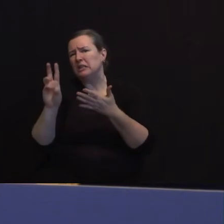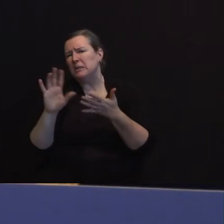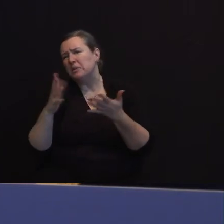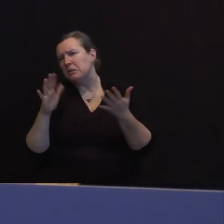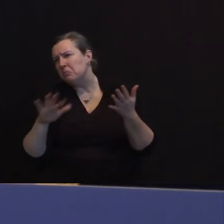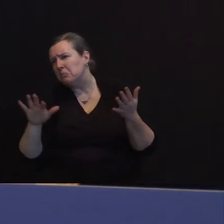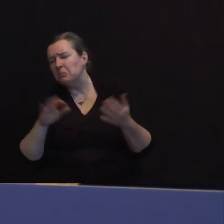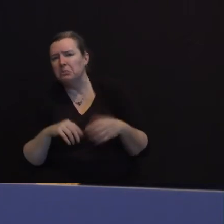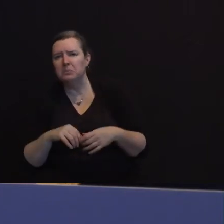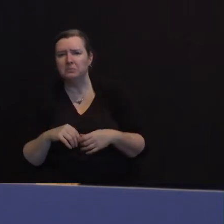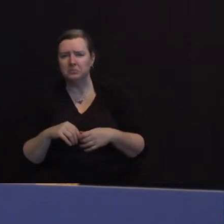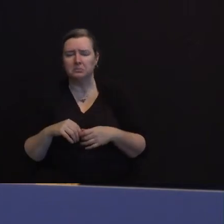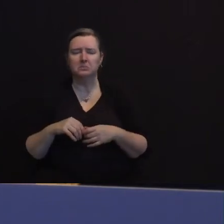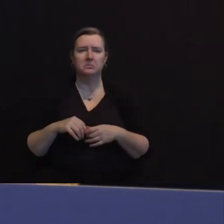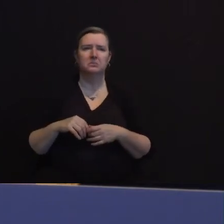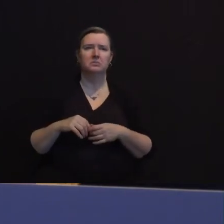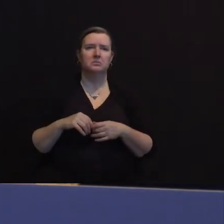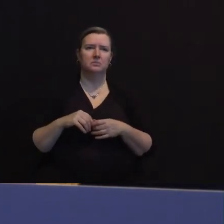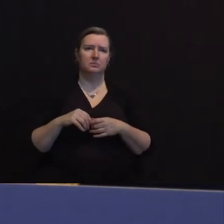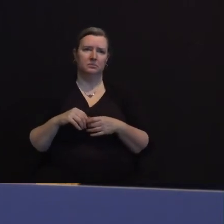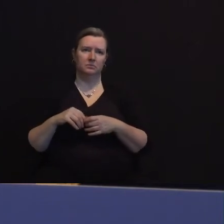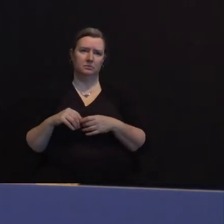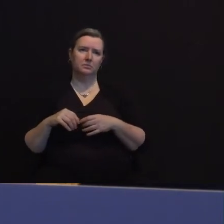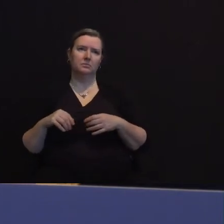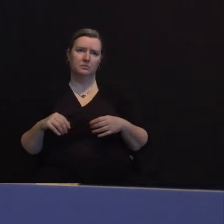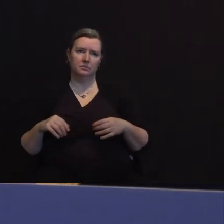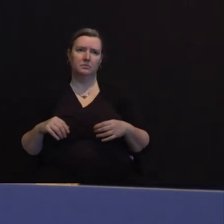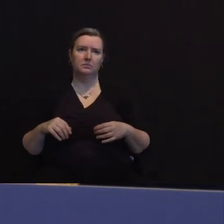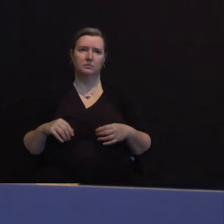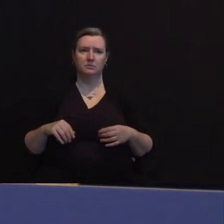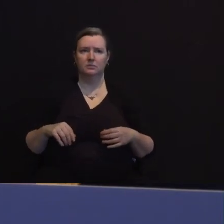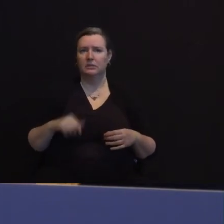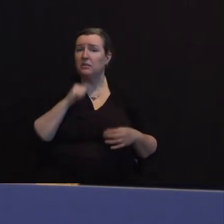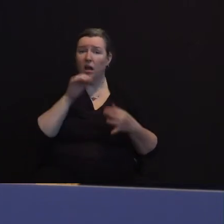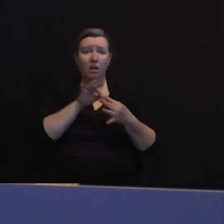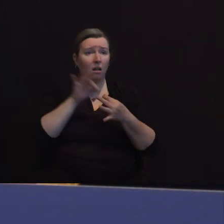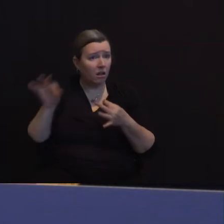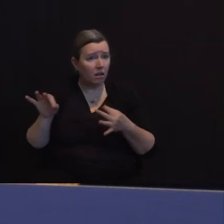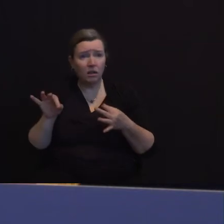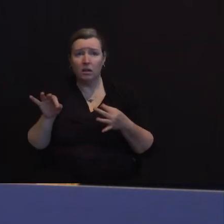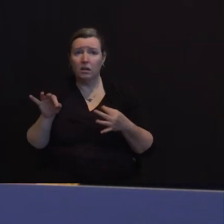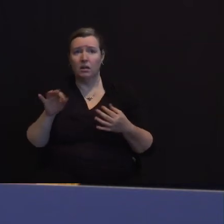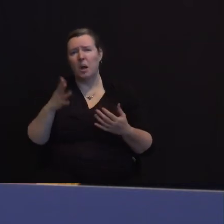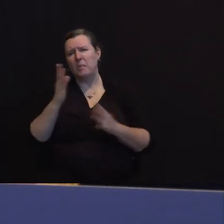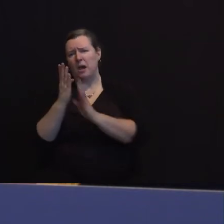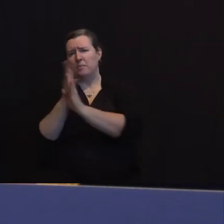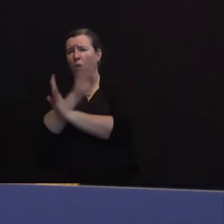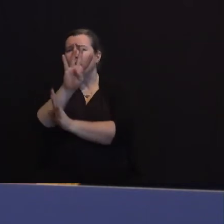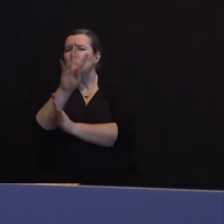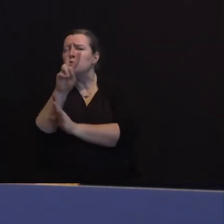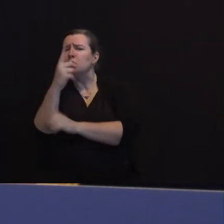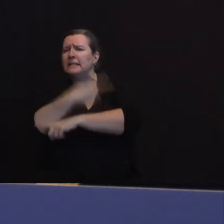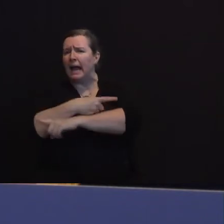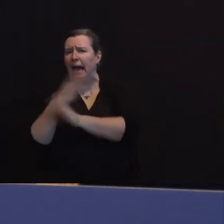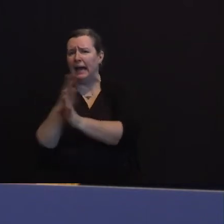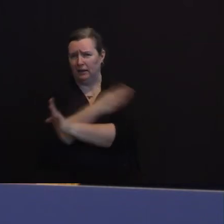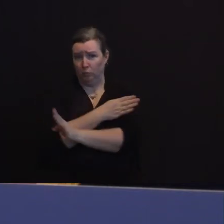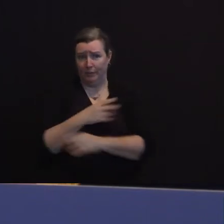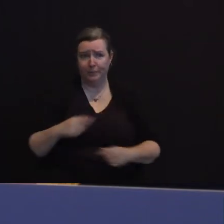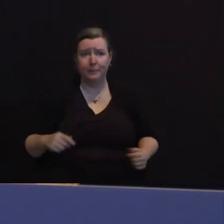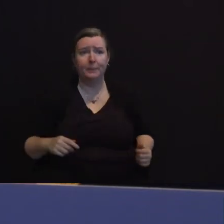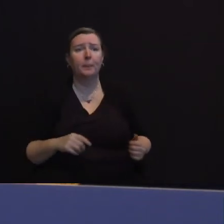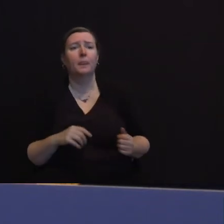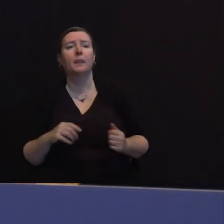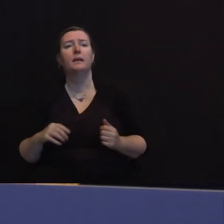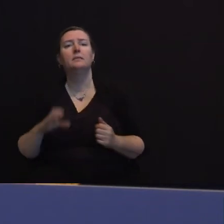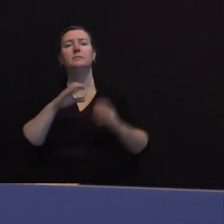Secondly, the recommendation is not more than 6 weeks, but the CDC's also made the recommendation that if it's even longer than 6 weeks,